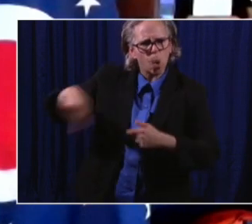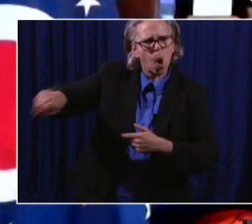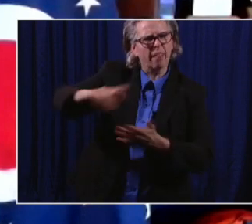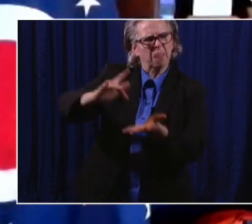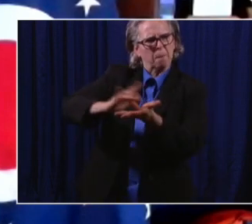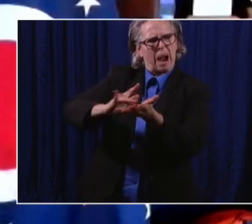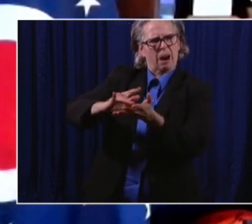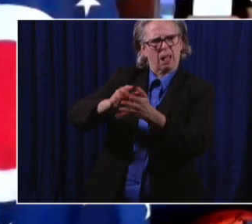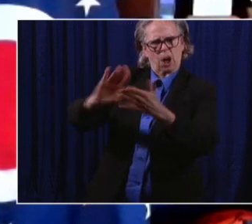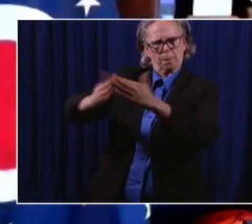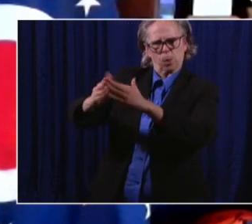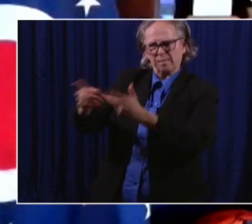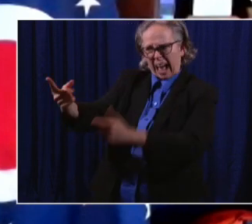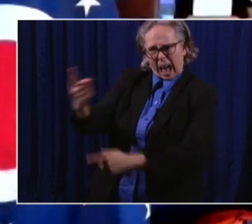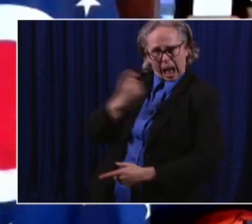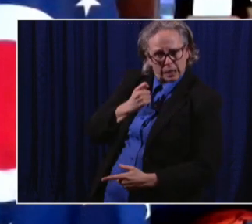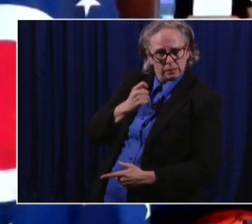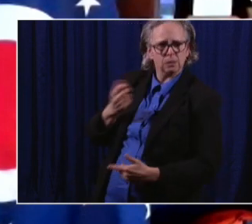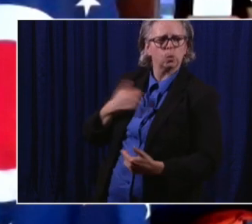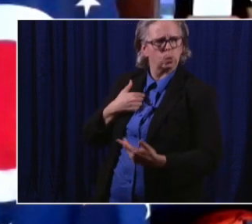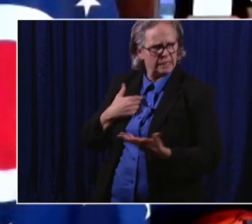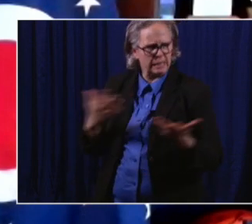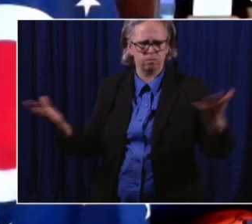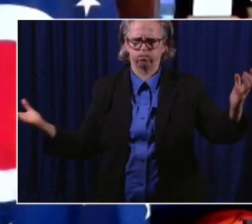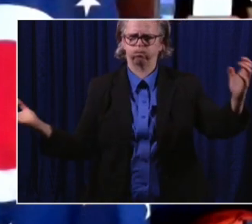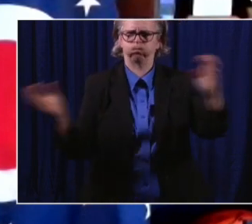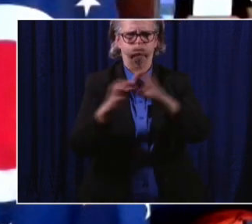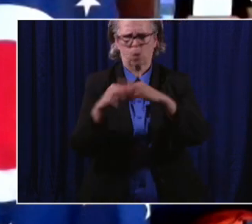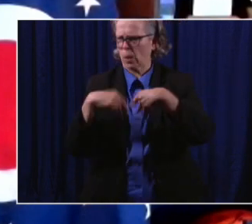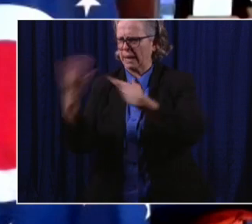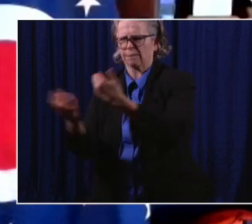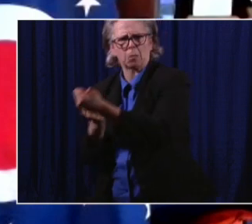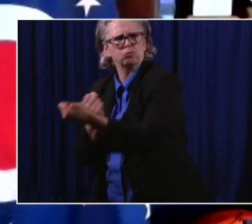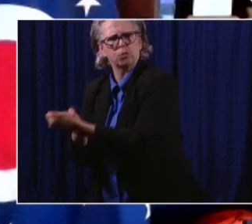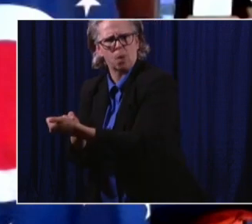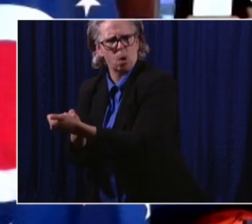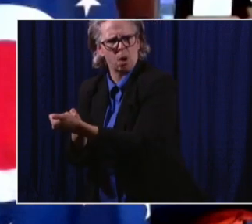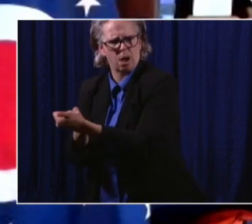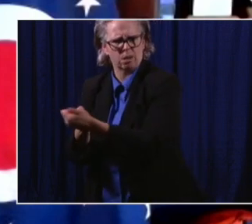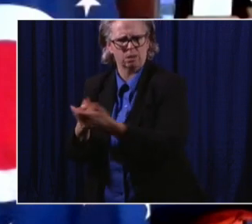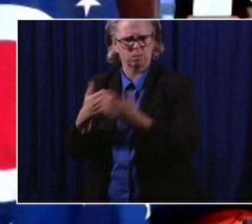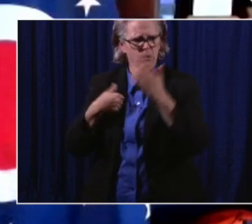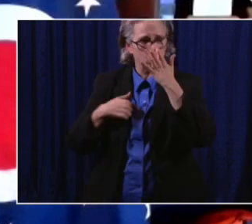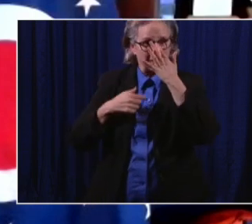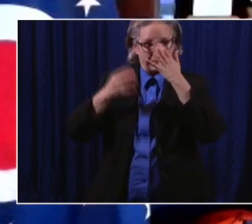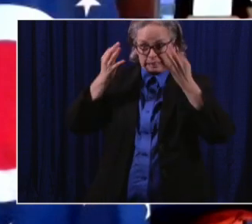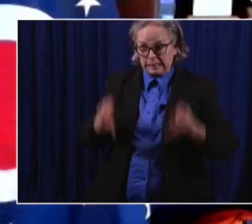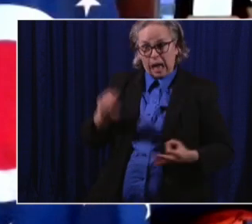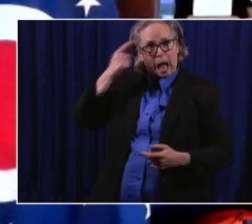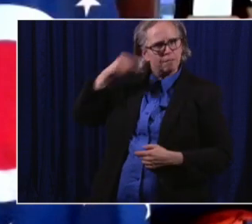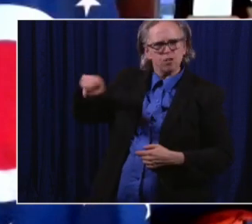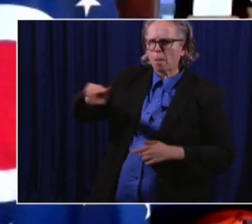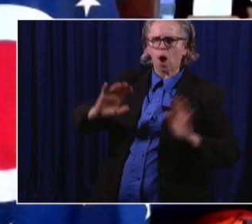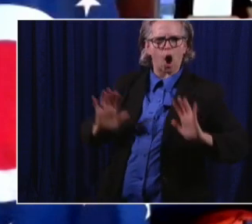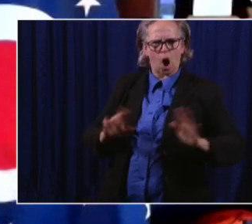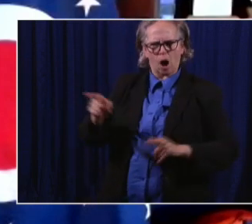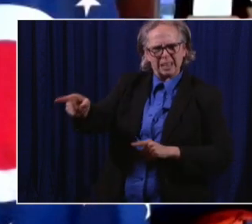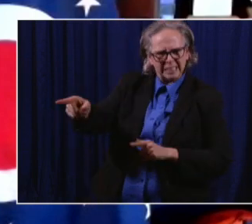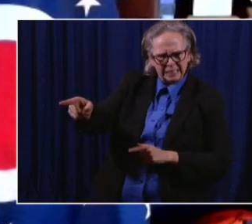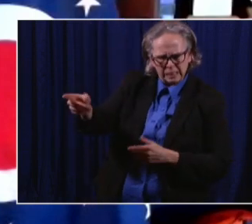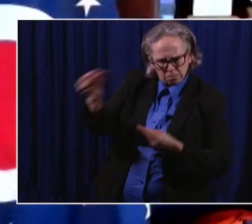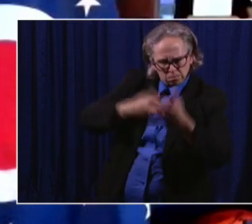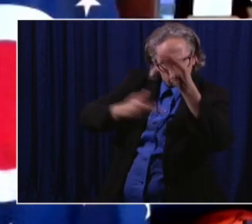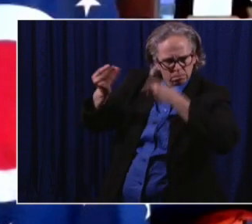do what they think is best. So we've been taking our cues from the medical leaders, and we have great hospitals and institutions